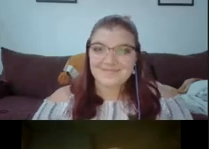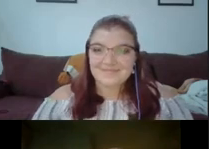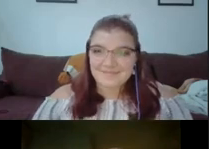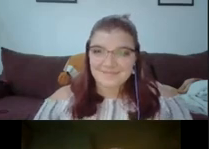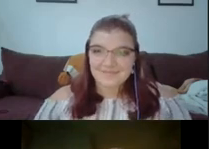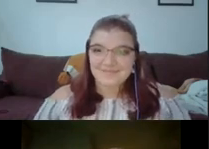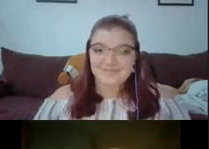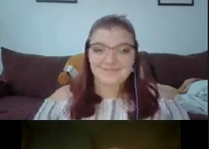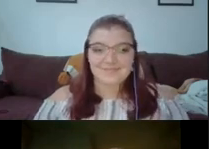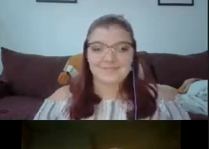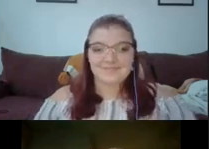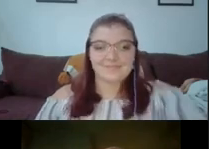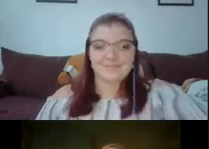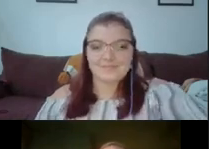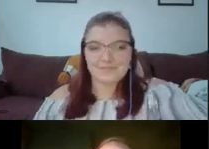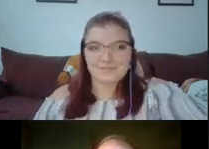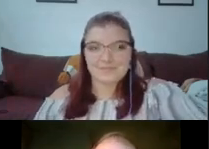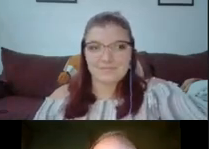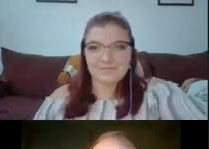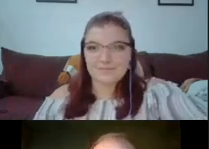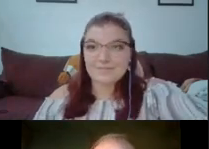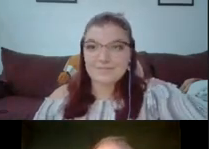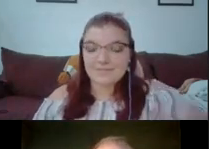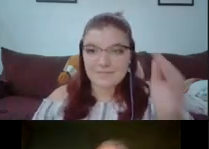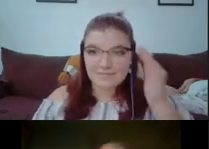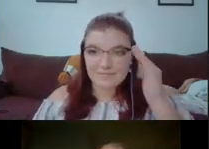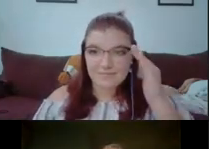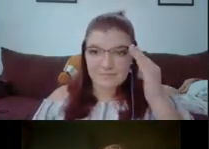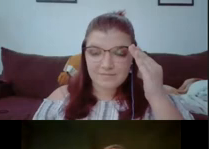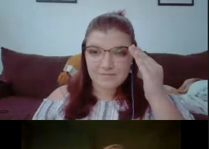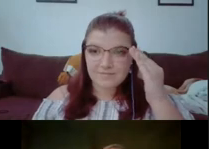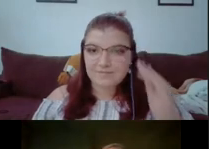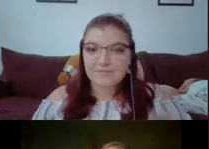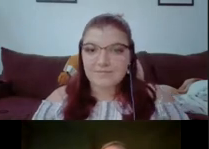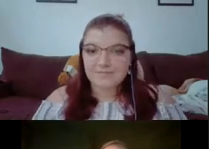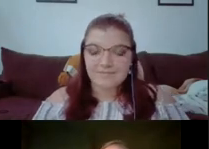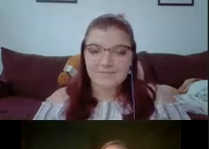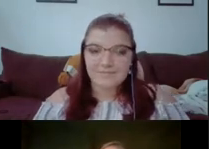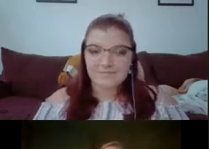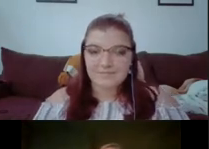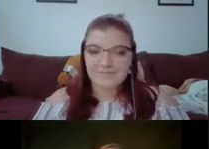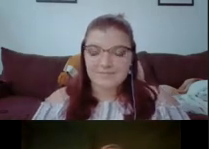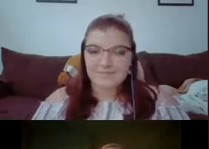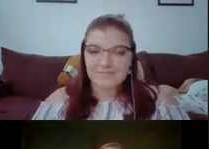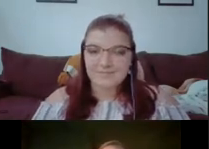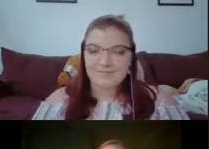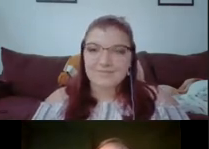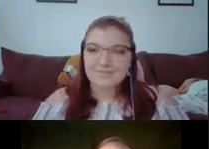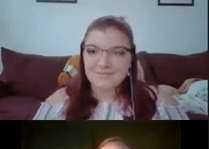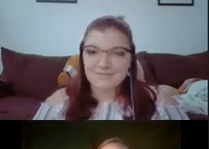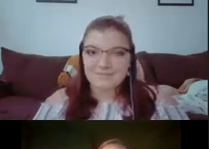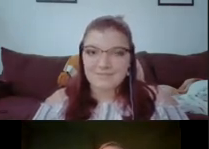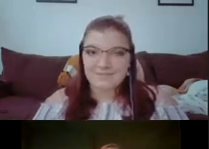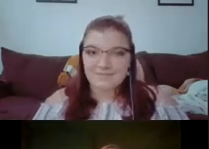1853. She would go on to sell over 2 million books, and apparently the royalties she